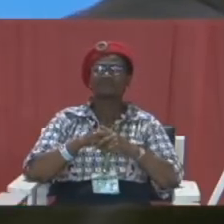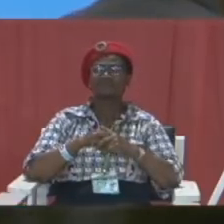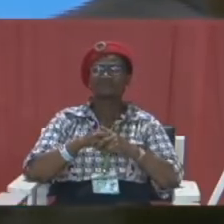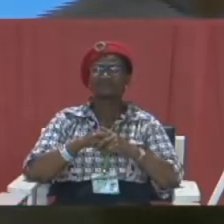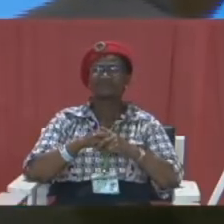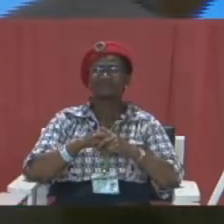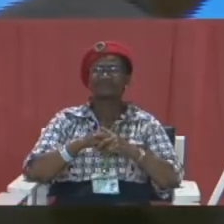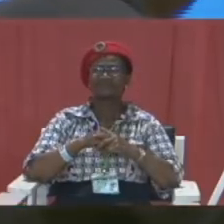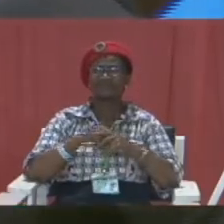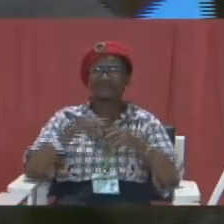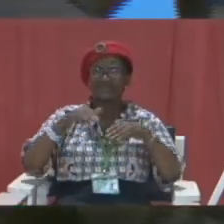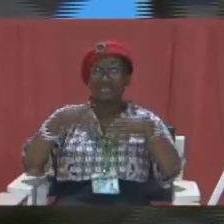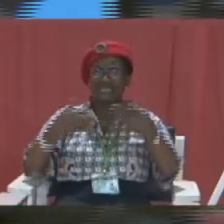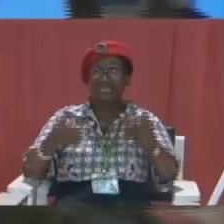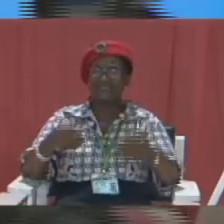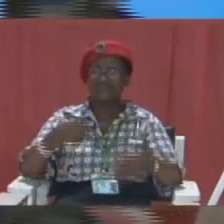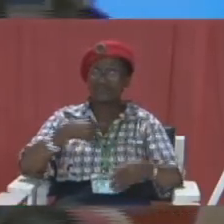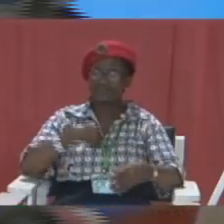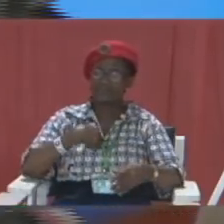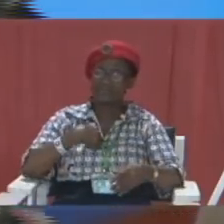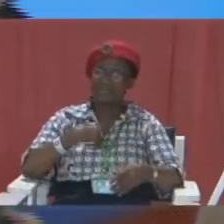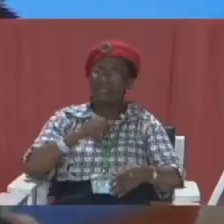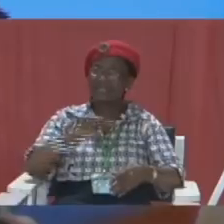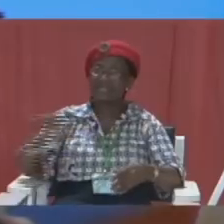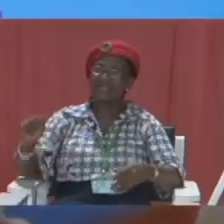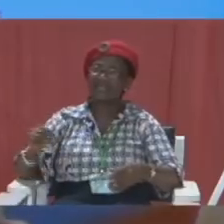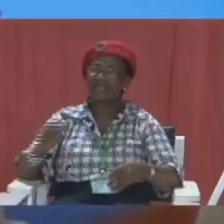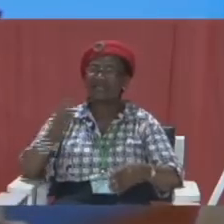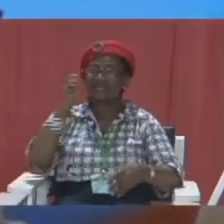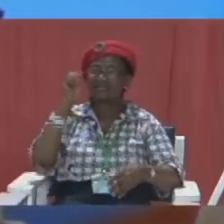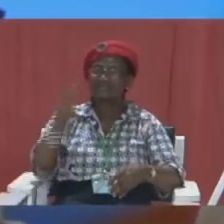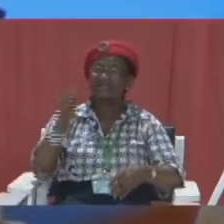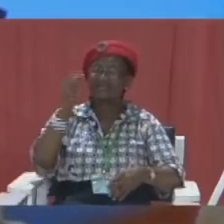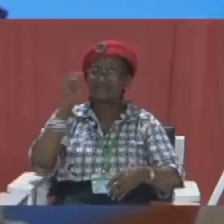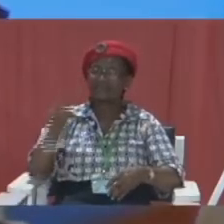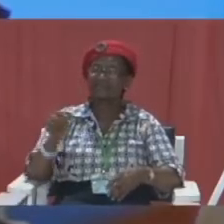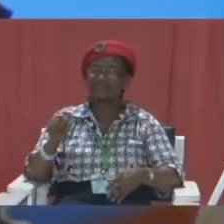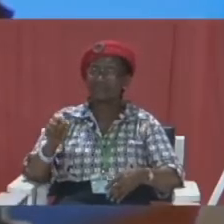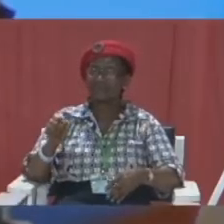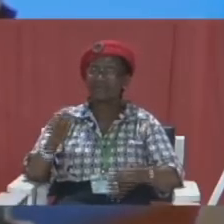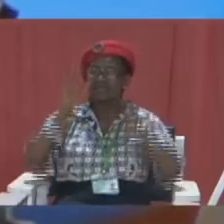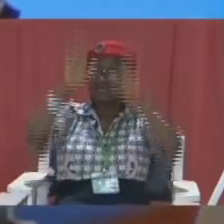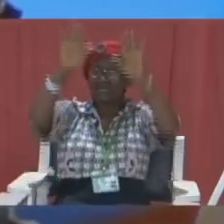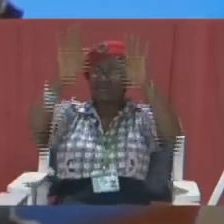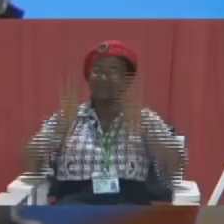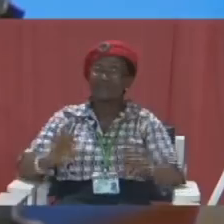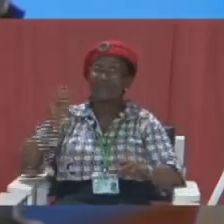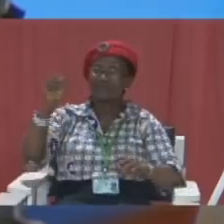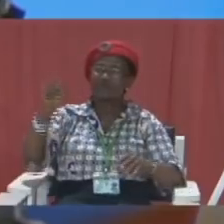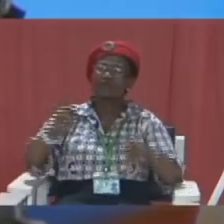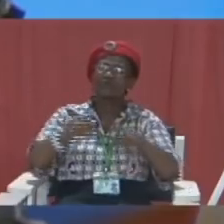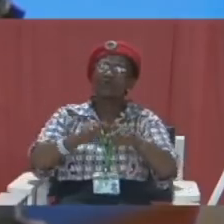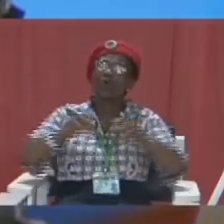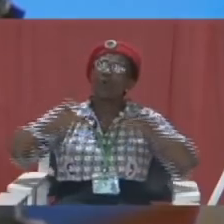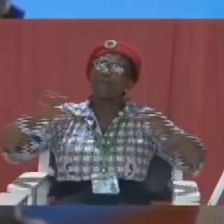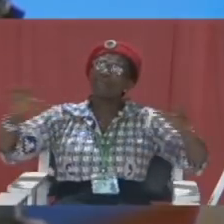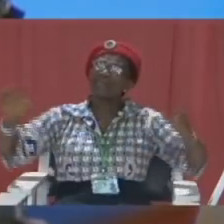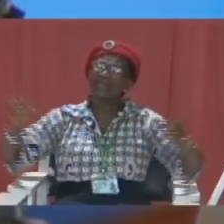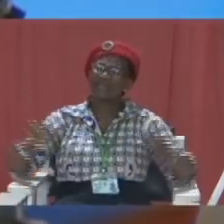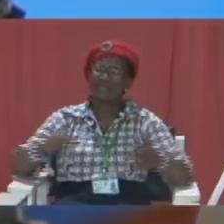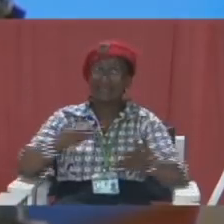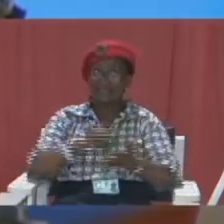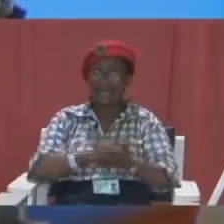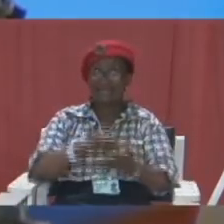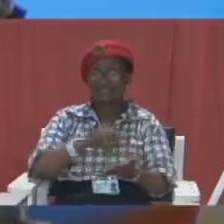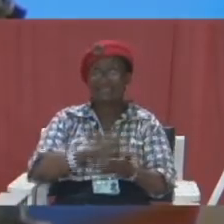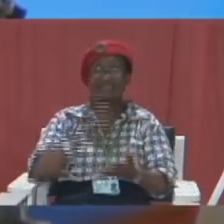Give me a testimony, a miracle so big. For me ni awon ise iyanu to tobi to je pe that it will be difficult